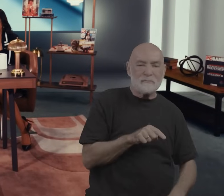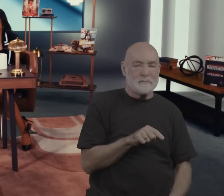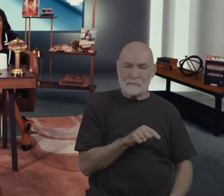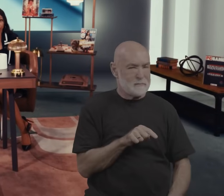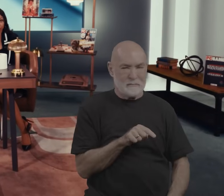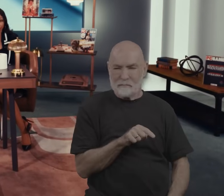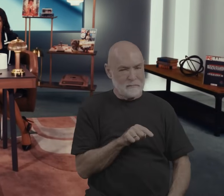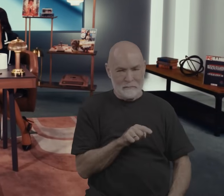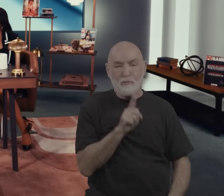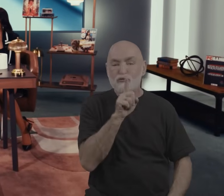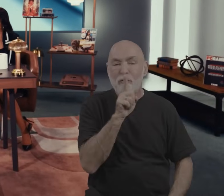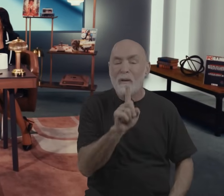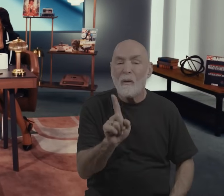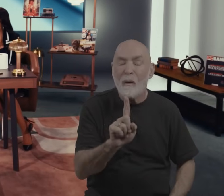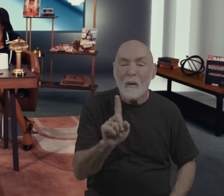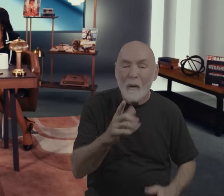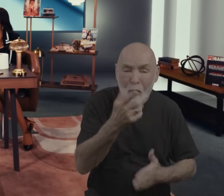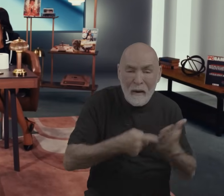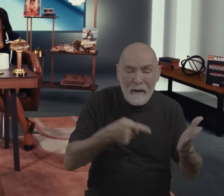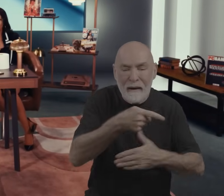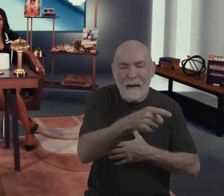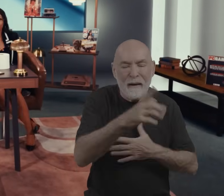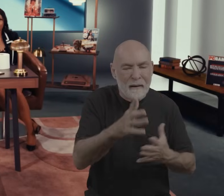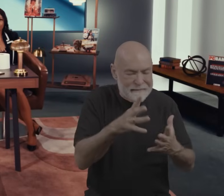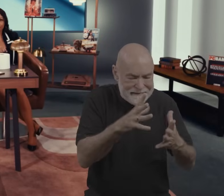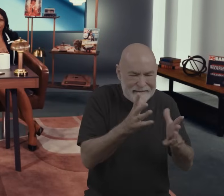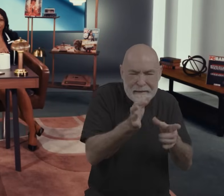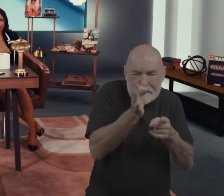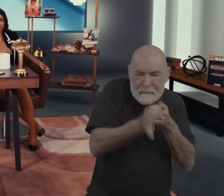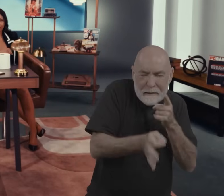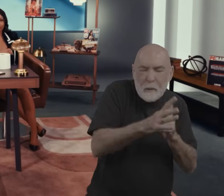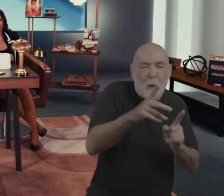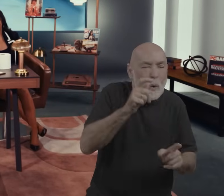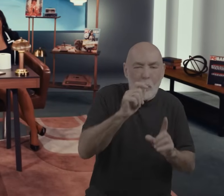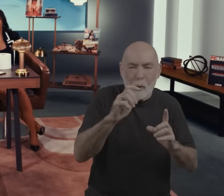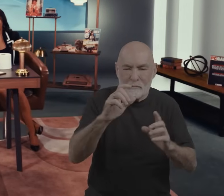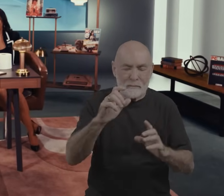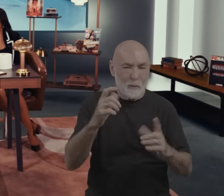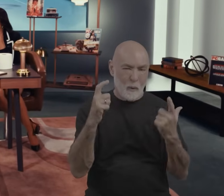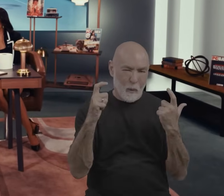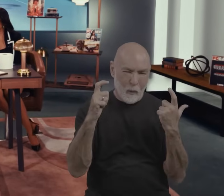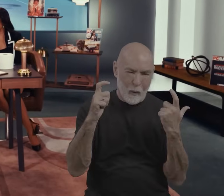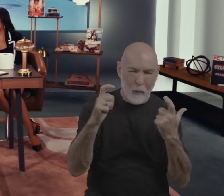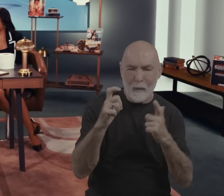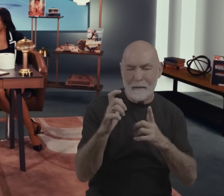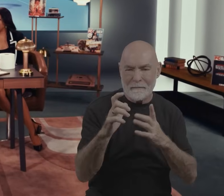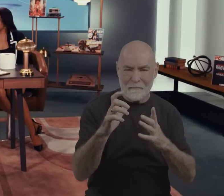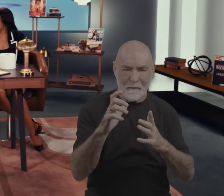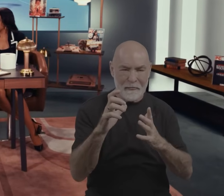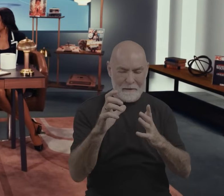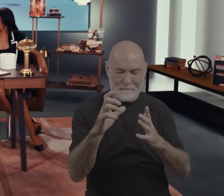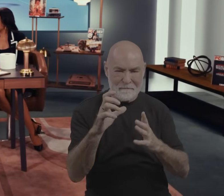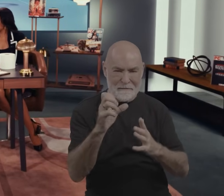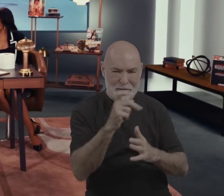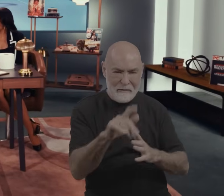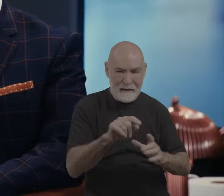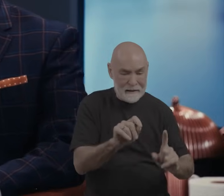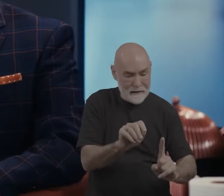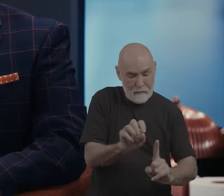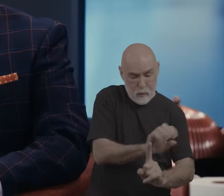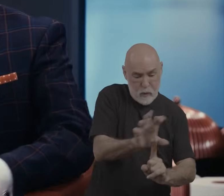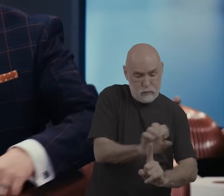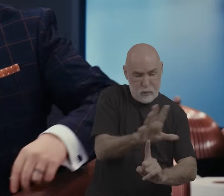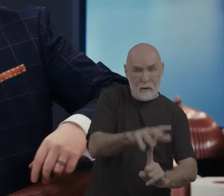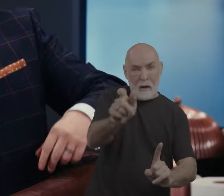gaming computer. In actuality, every component is also an extremely cool spy gadget. Take, for instance, this CPU fan.